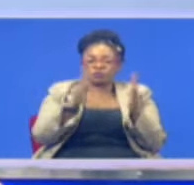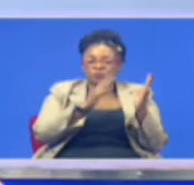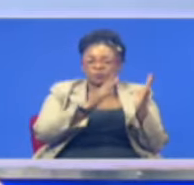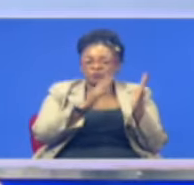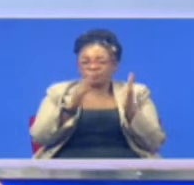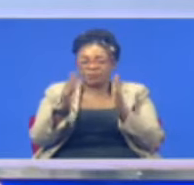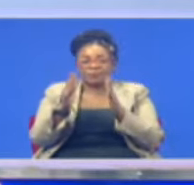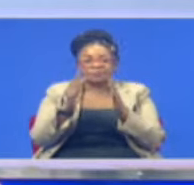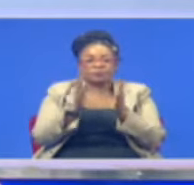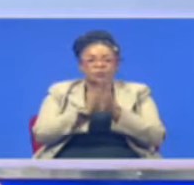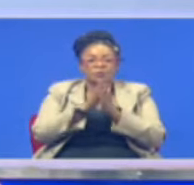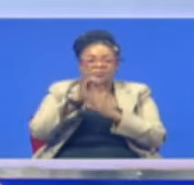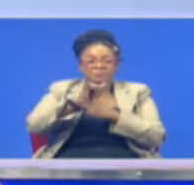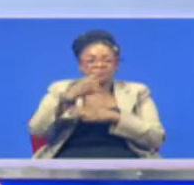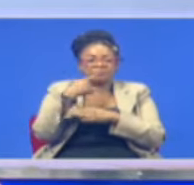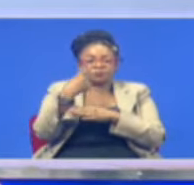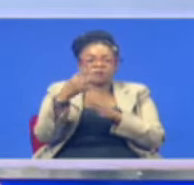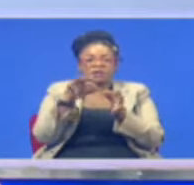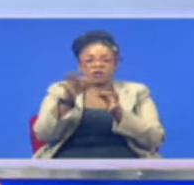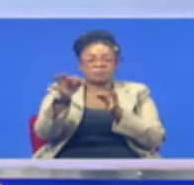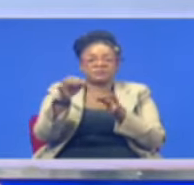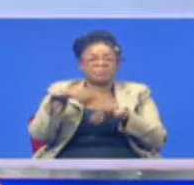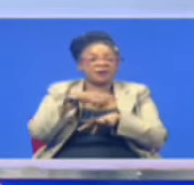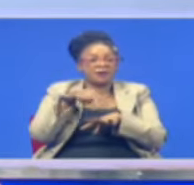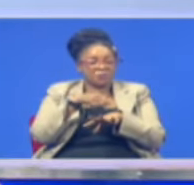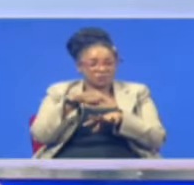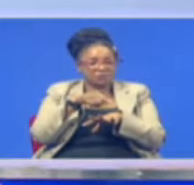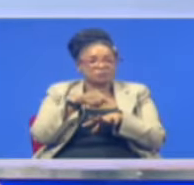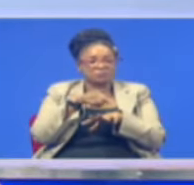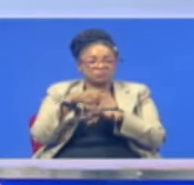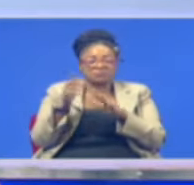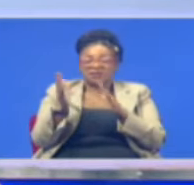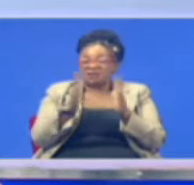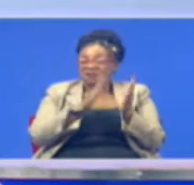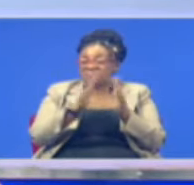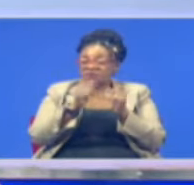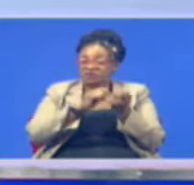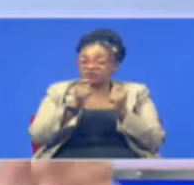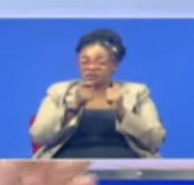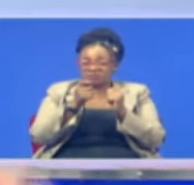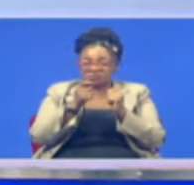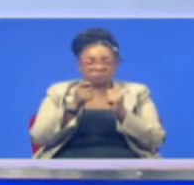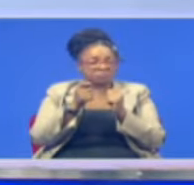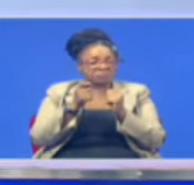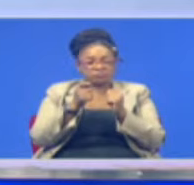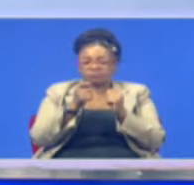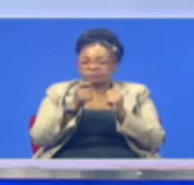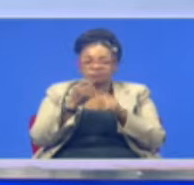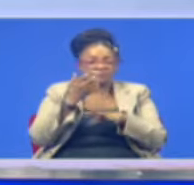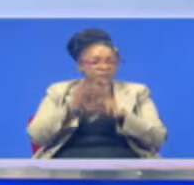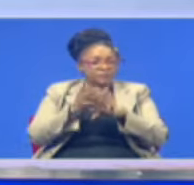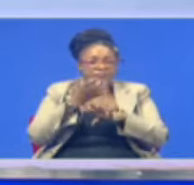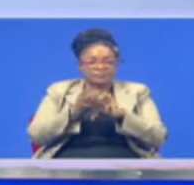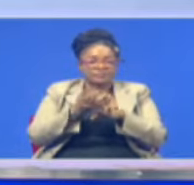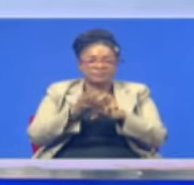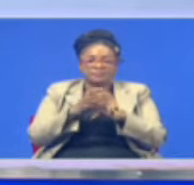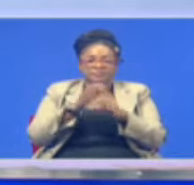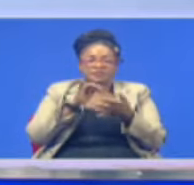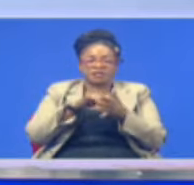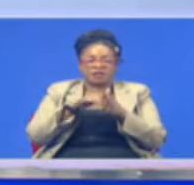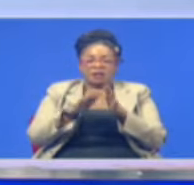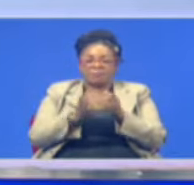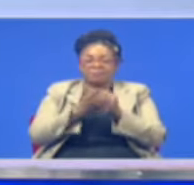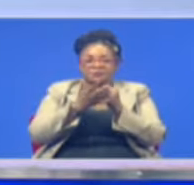of 100 kilometers per hour. Well, climate change is, of course, real. We've all got to play our part in helping